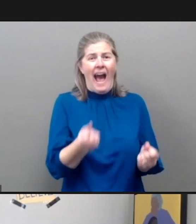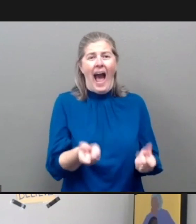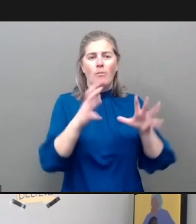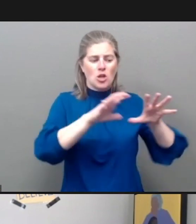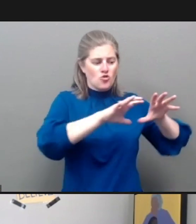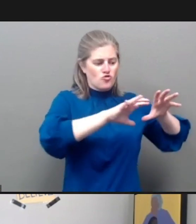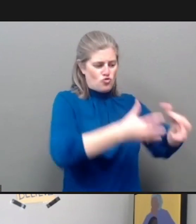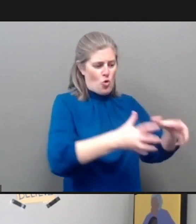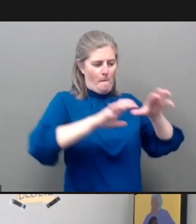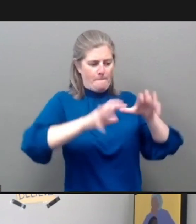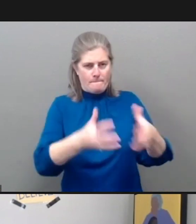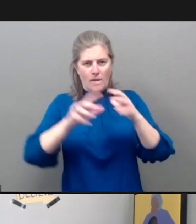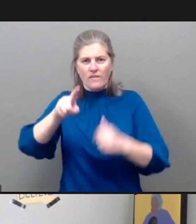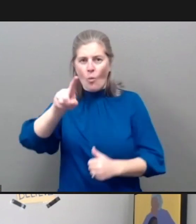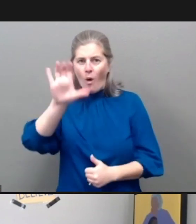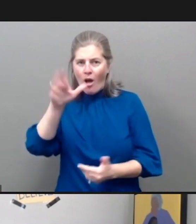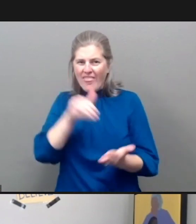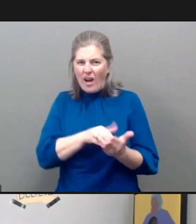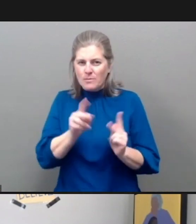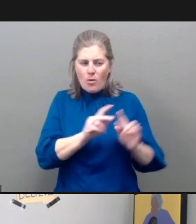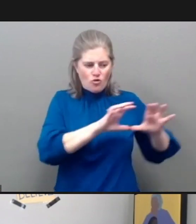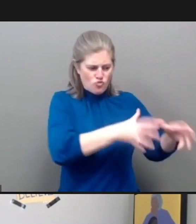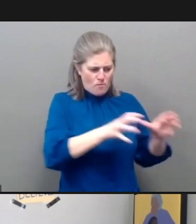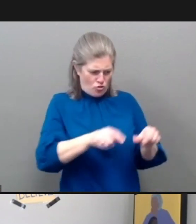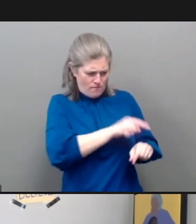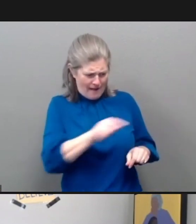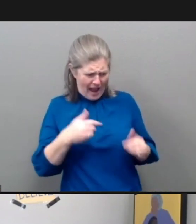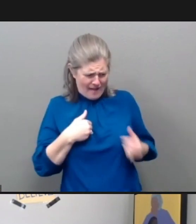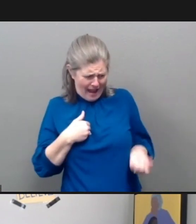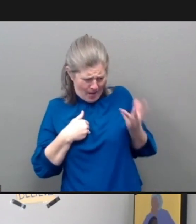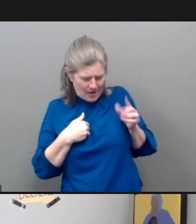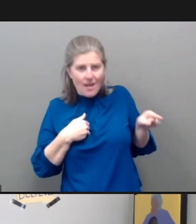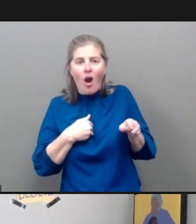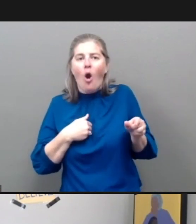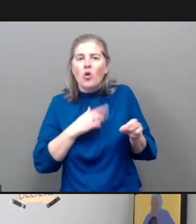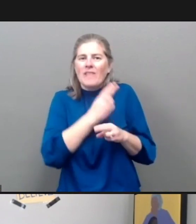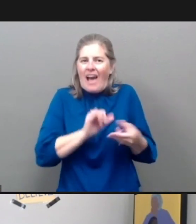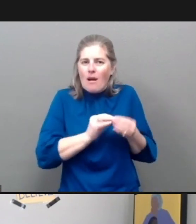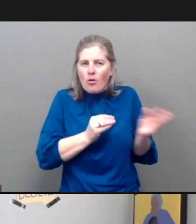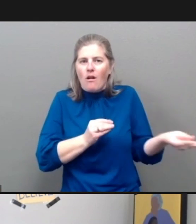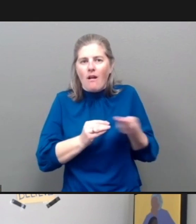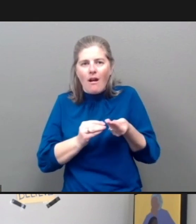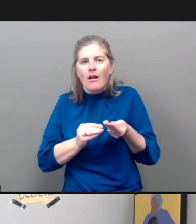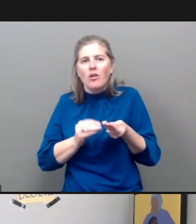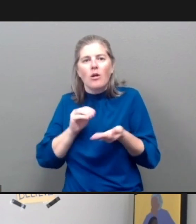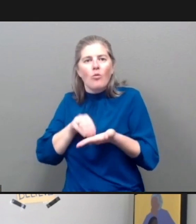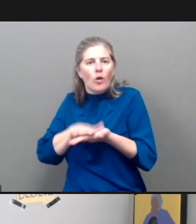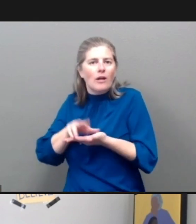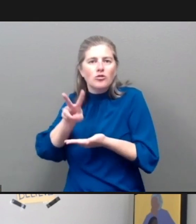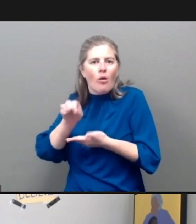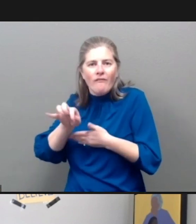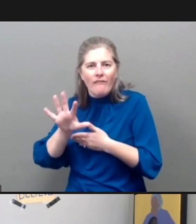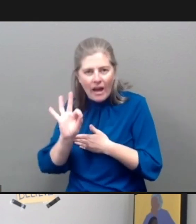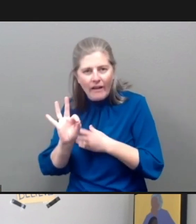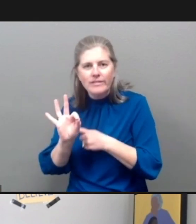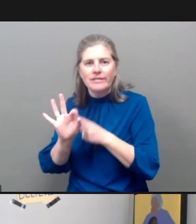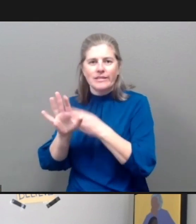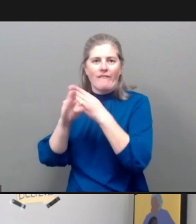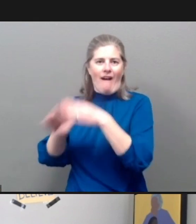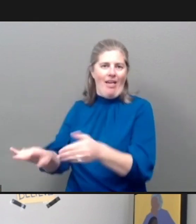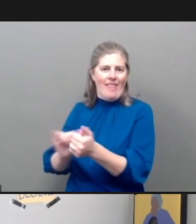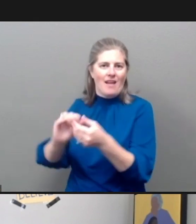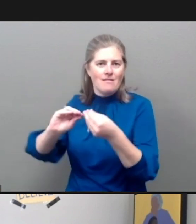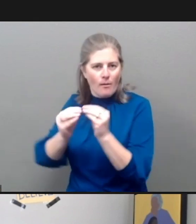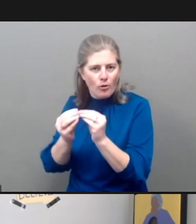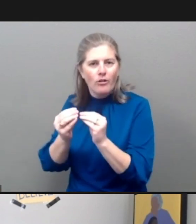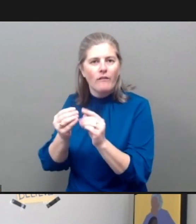you've got in your county, it makes it a lot easier. And you just use that number, write down 3.59, divide that number of cases